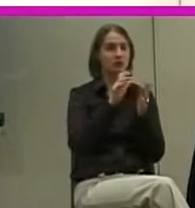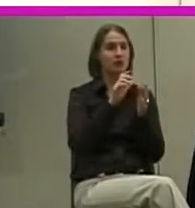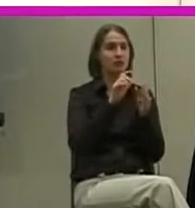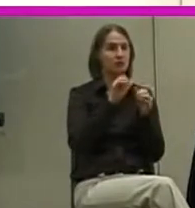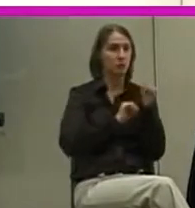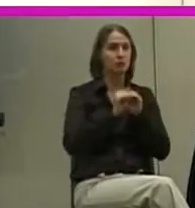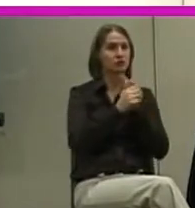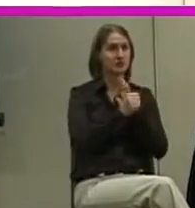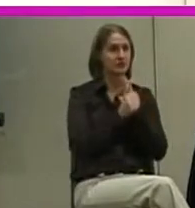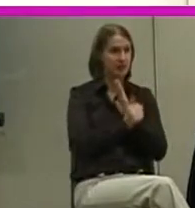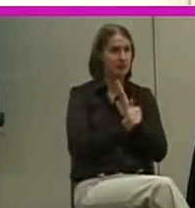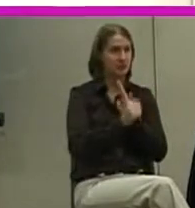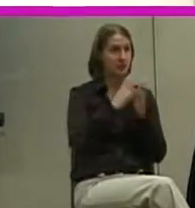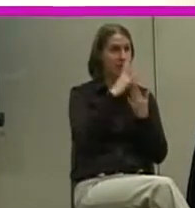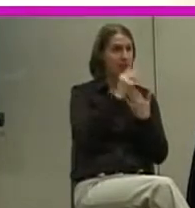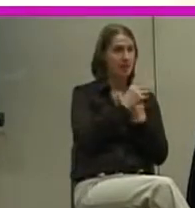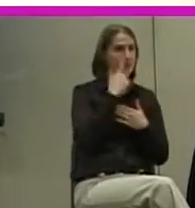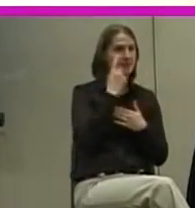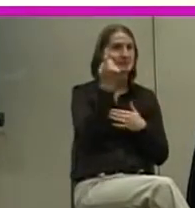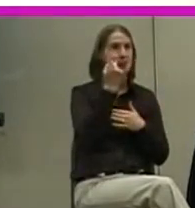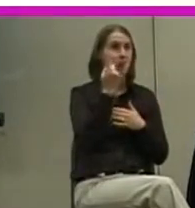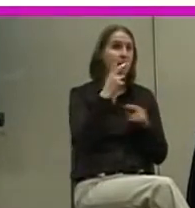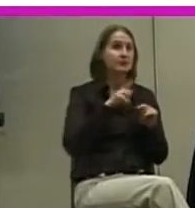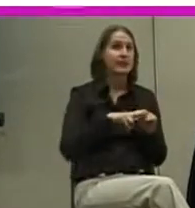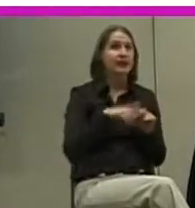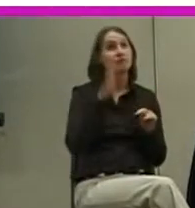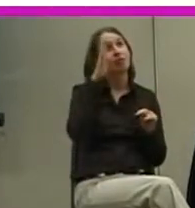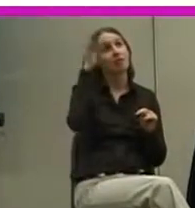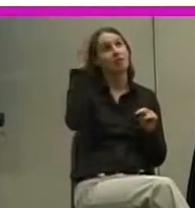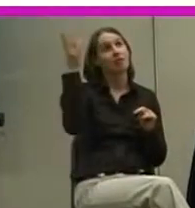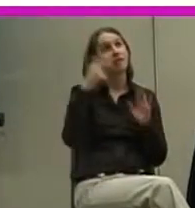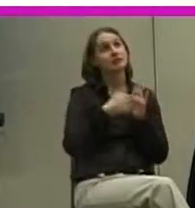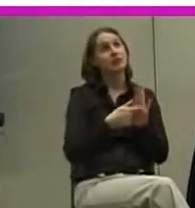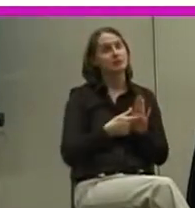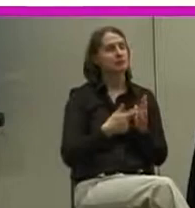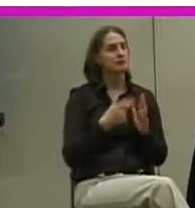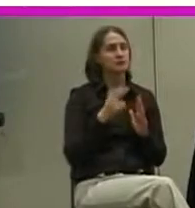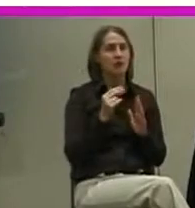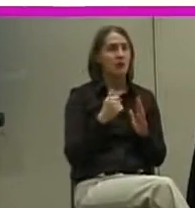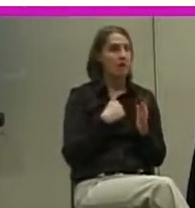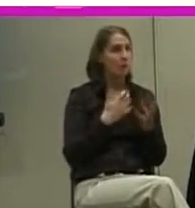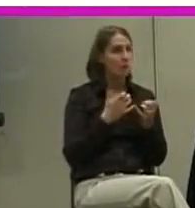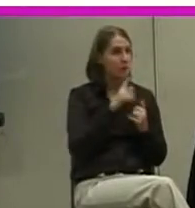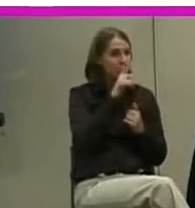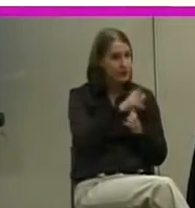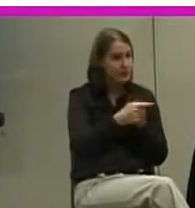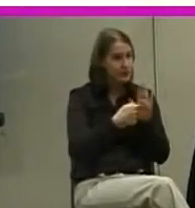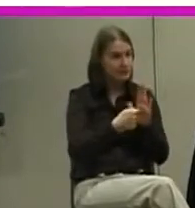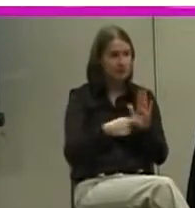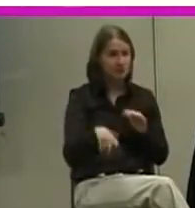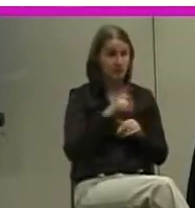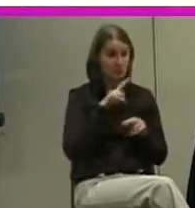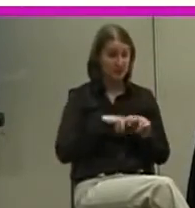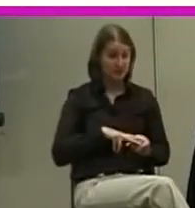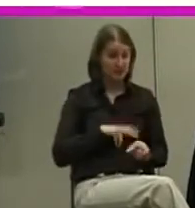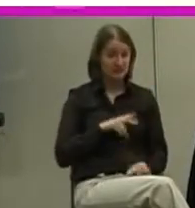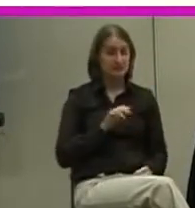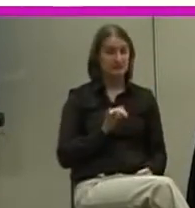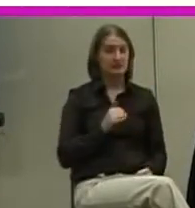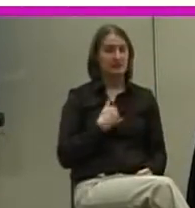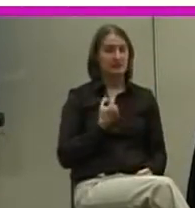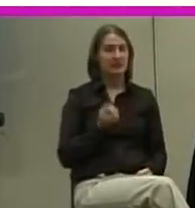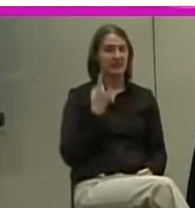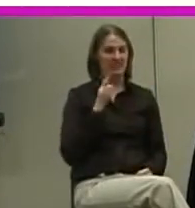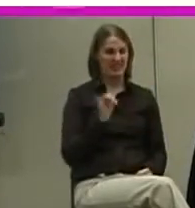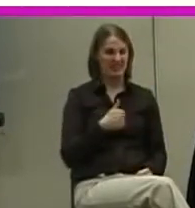in their office and made up all the examples. I want real examples that those kids hear and go, oh, I get it. That's